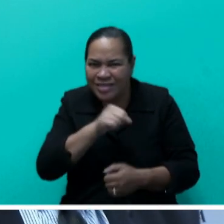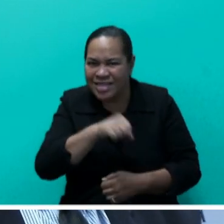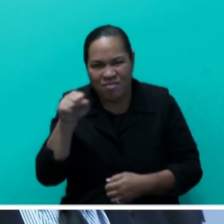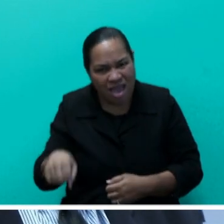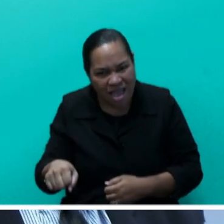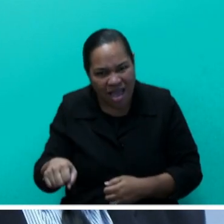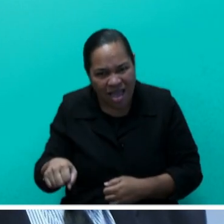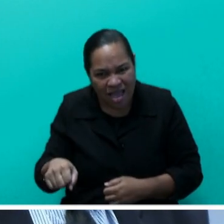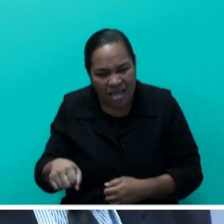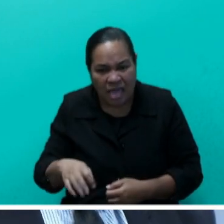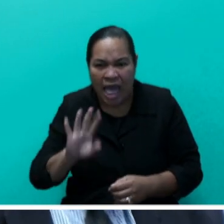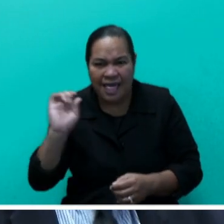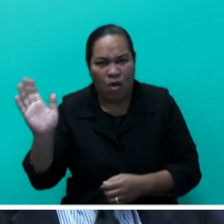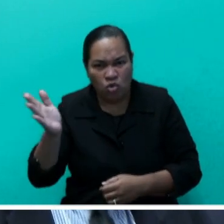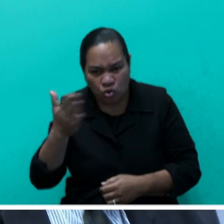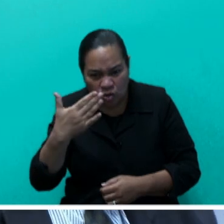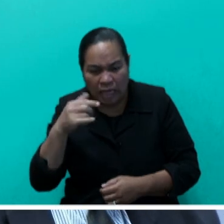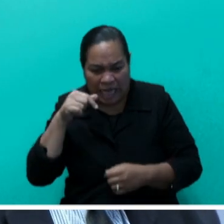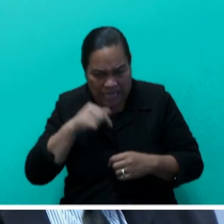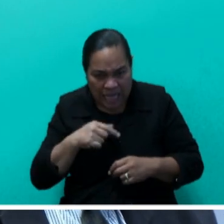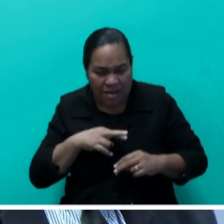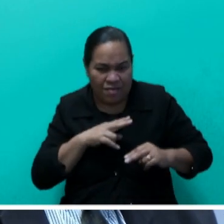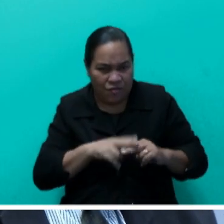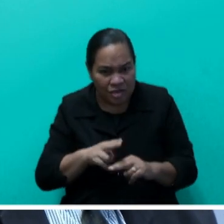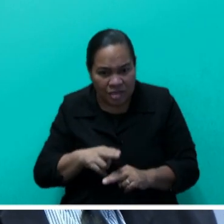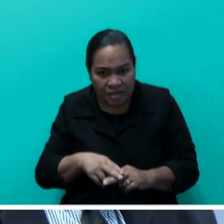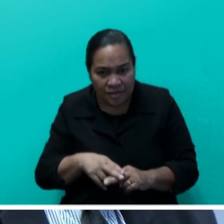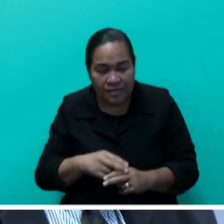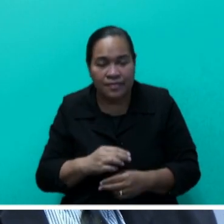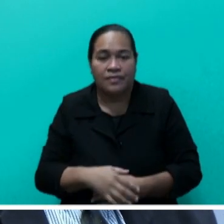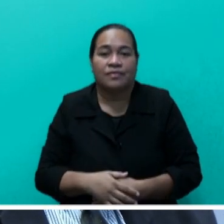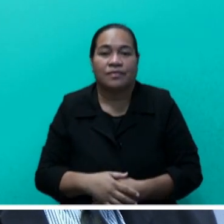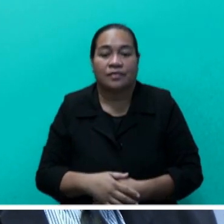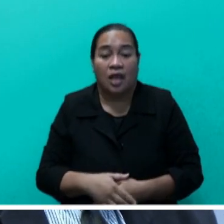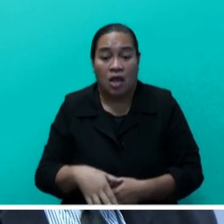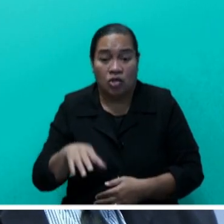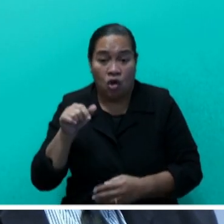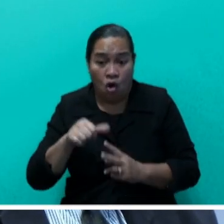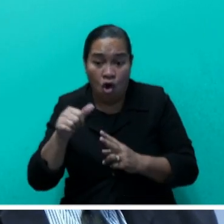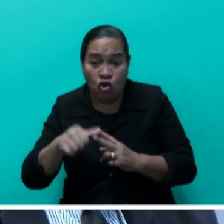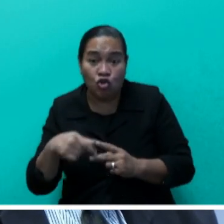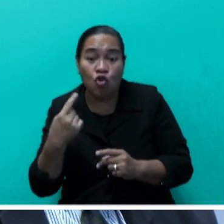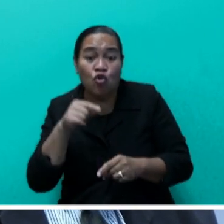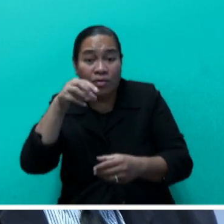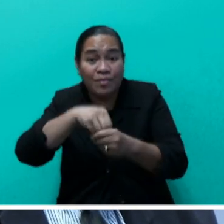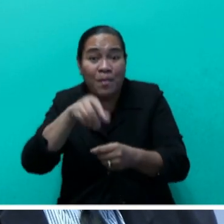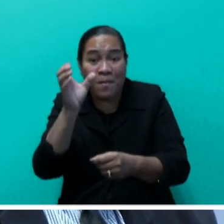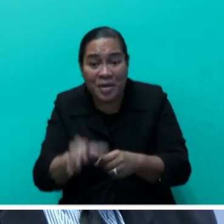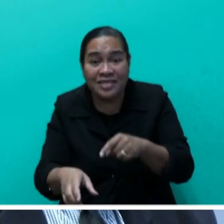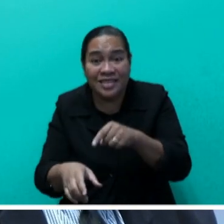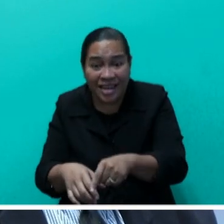and consequences on Fiji. In addition, the pressure on Fiji Rugby was